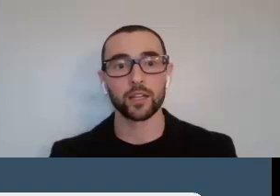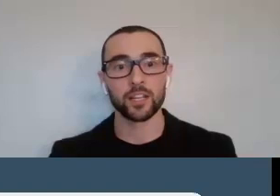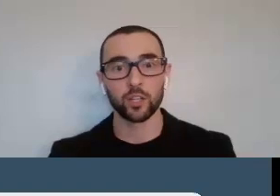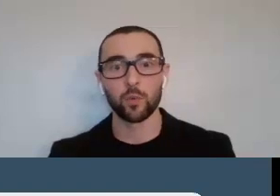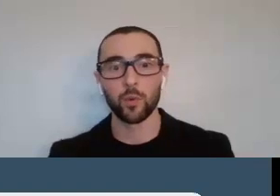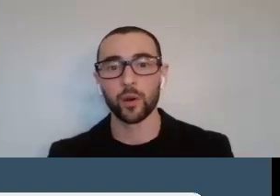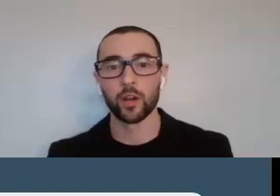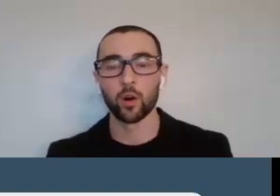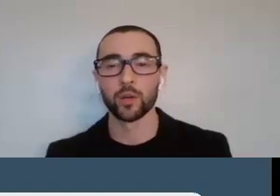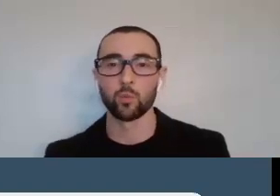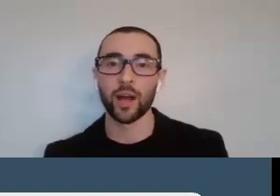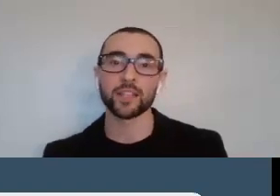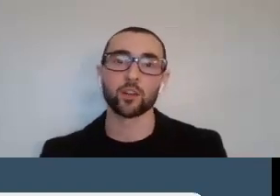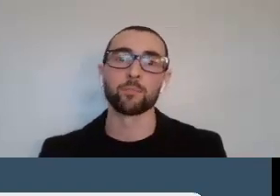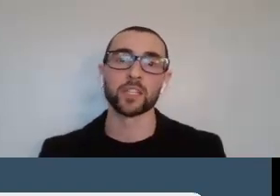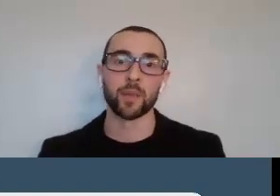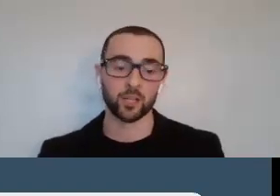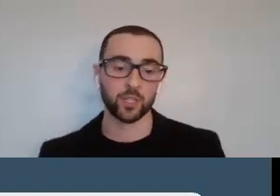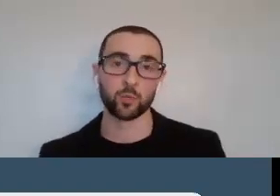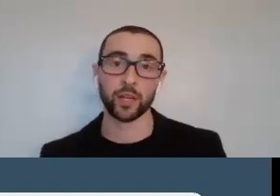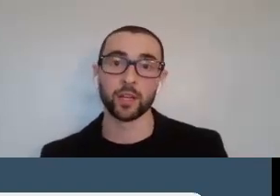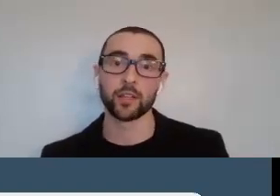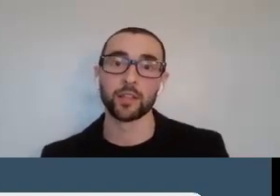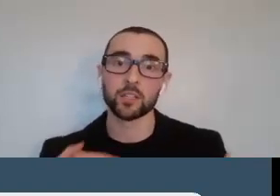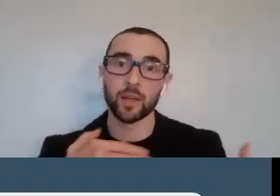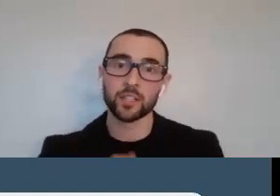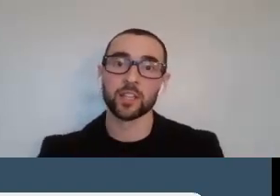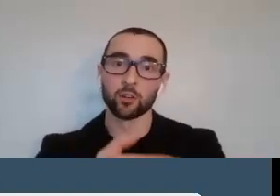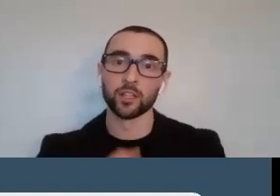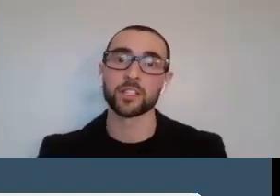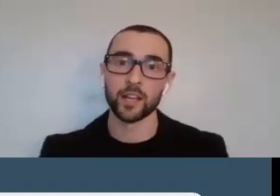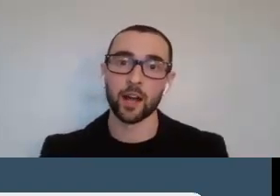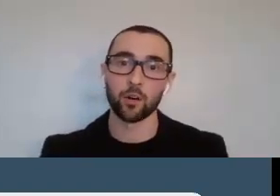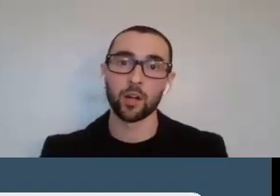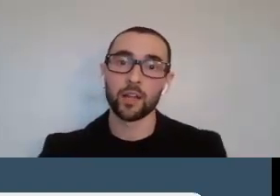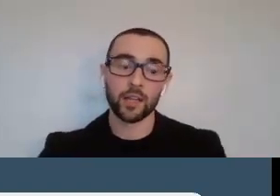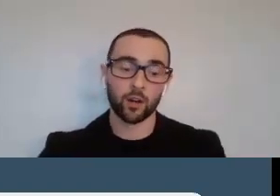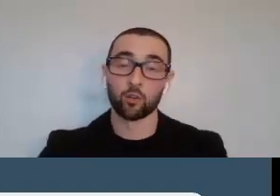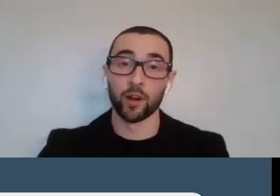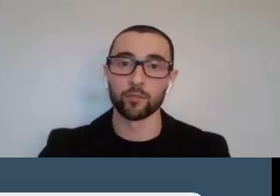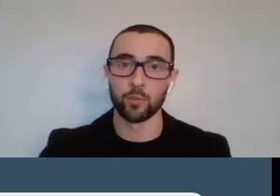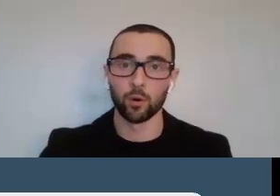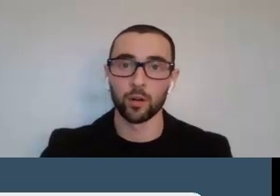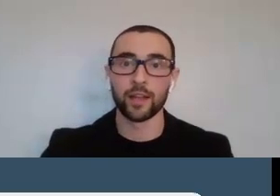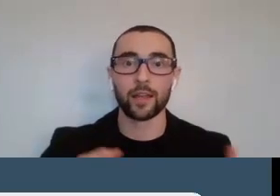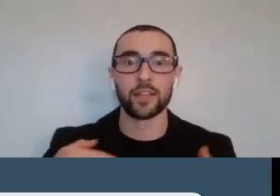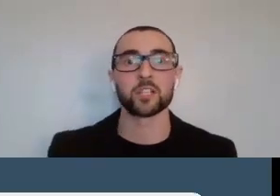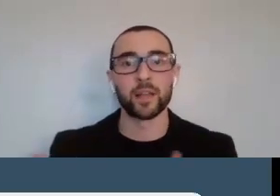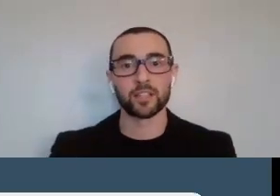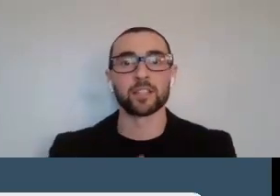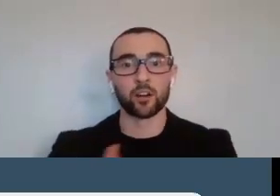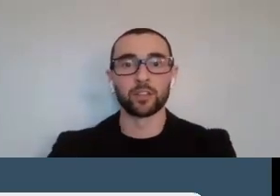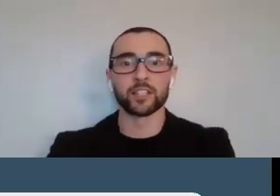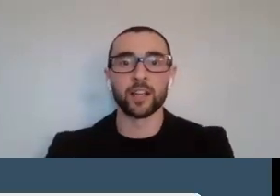but essentially what we want to know is, why is there a mismatch between the expenses that are listed out in our grant report and